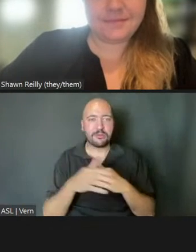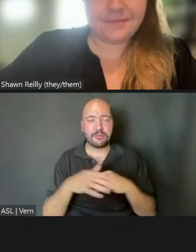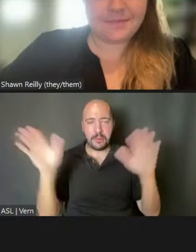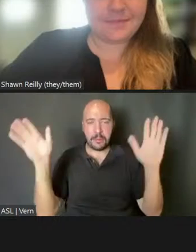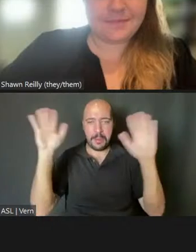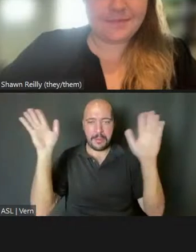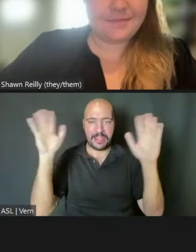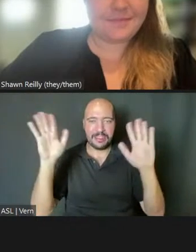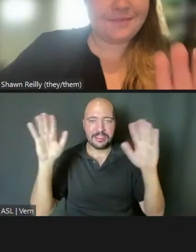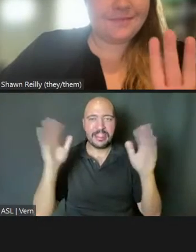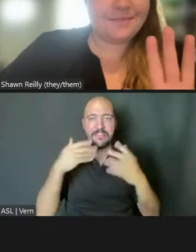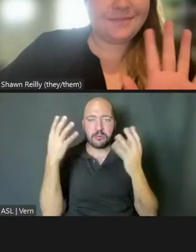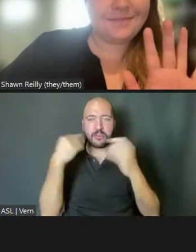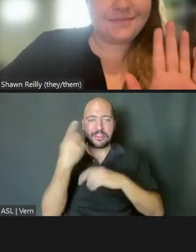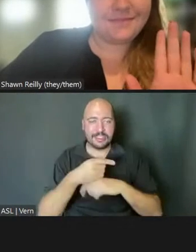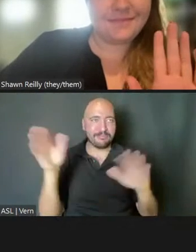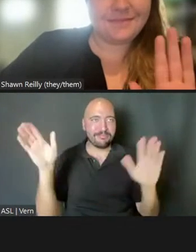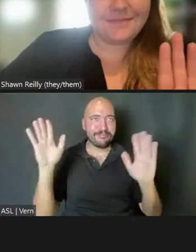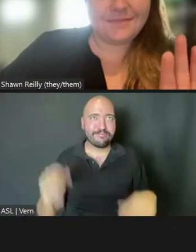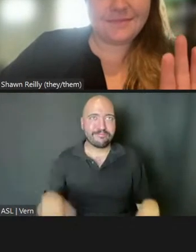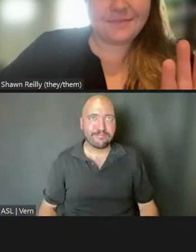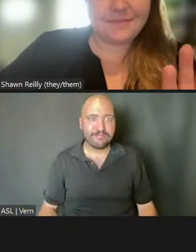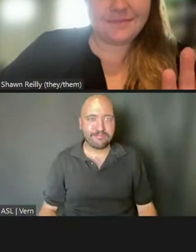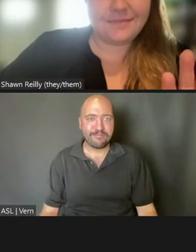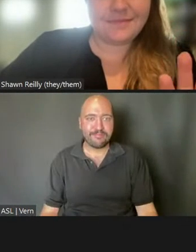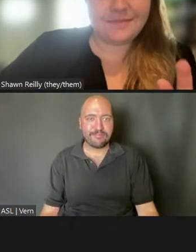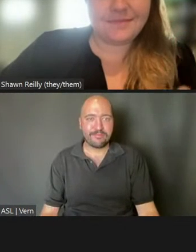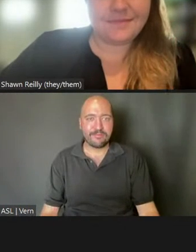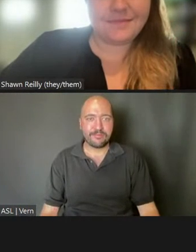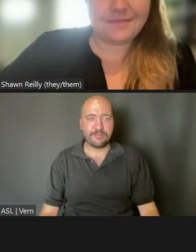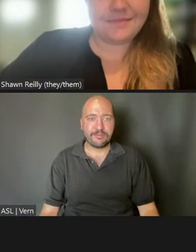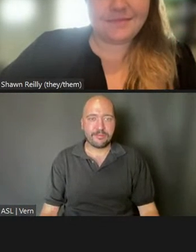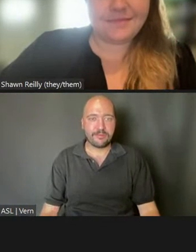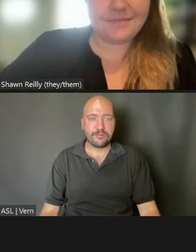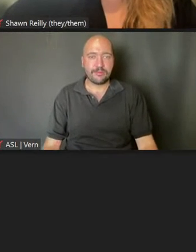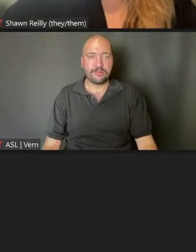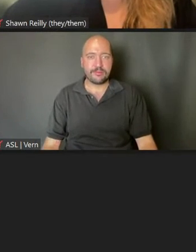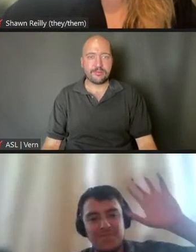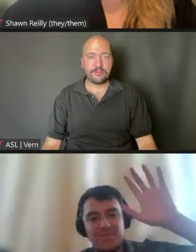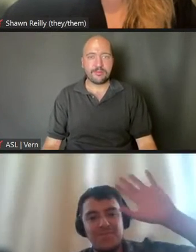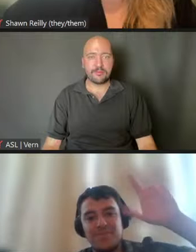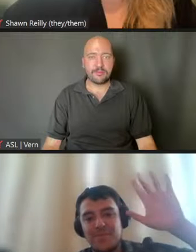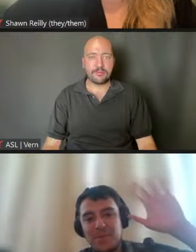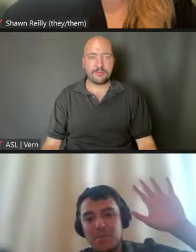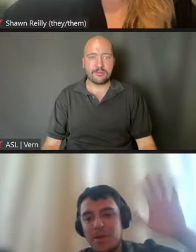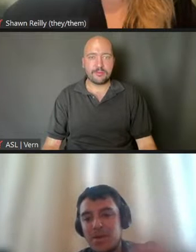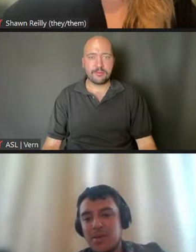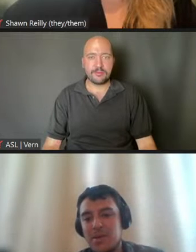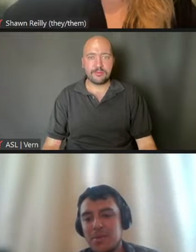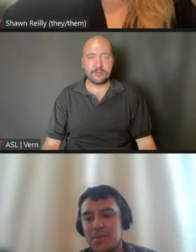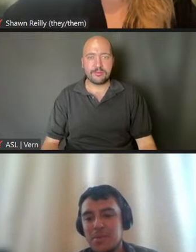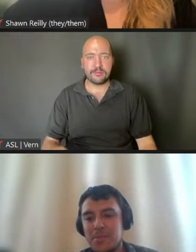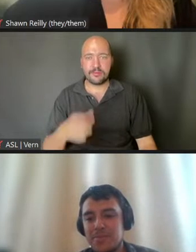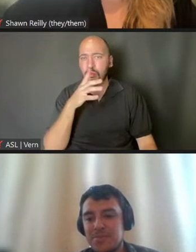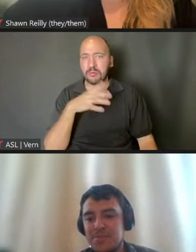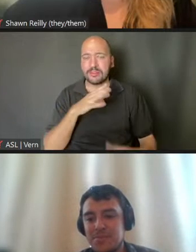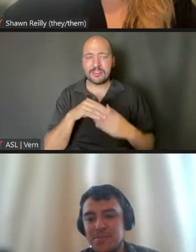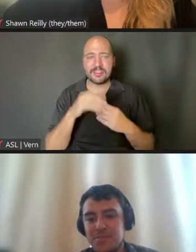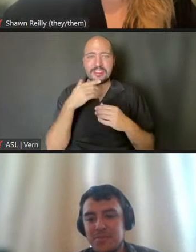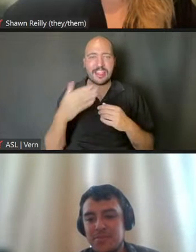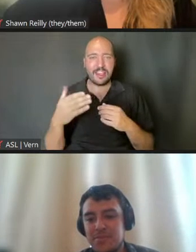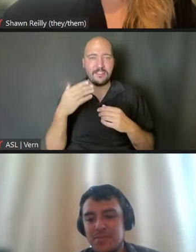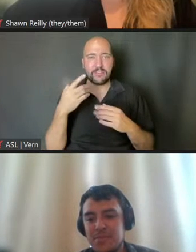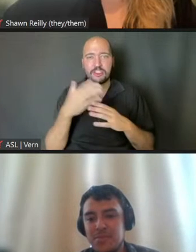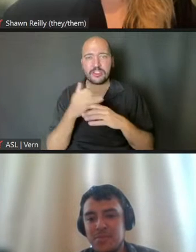Bye, everyone. Have a beautiful day. Thank you. Thank you once Ciao, again for gracias. sharing this hour with us. Thank you to our ASL